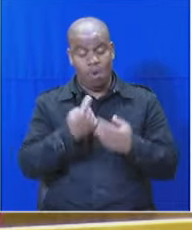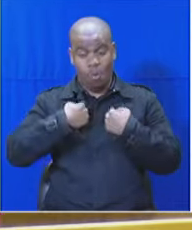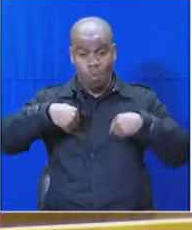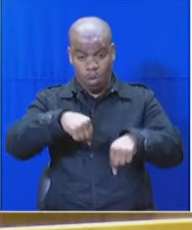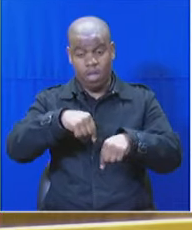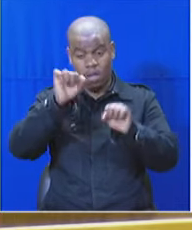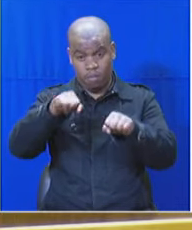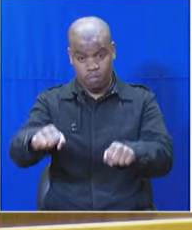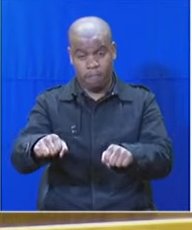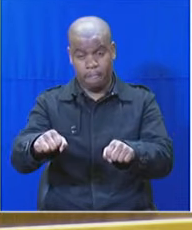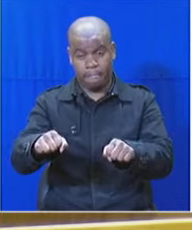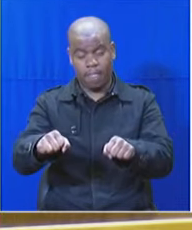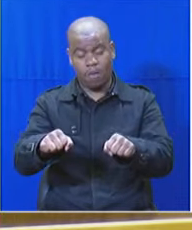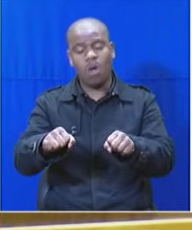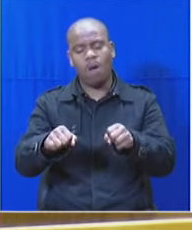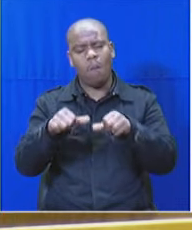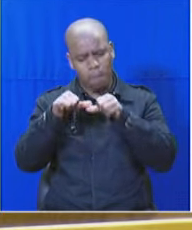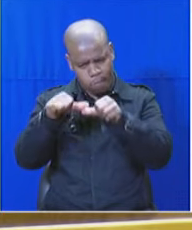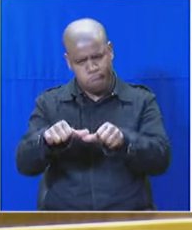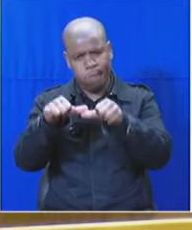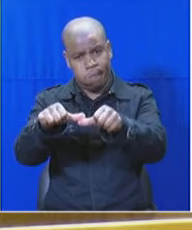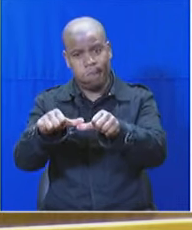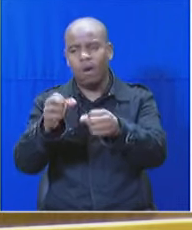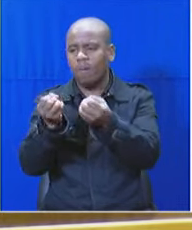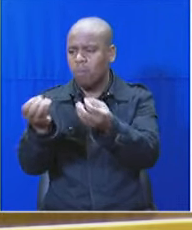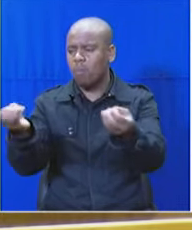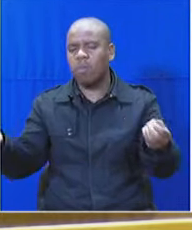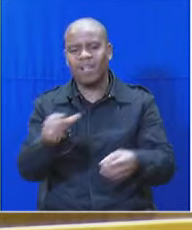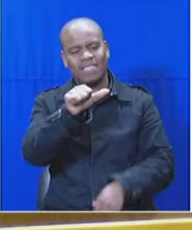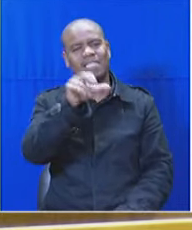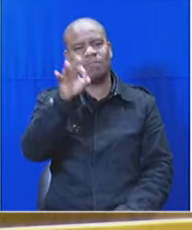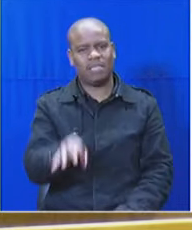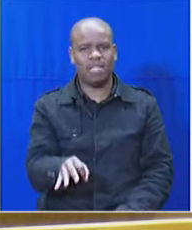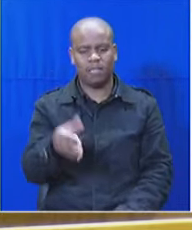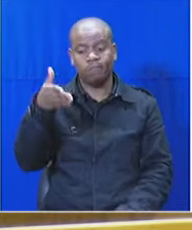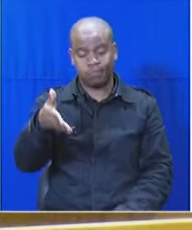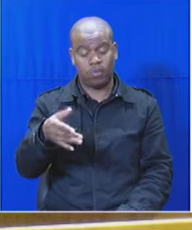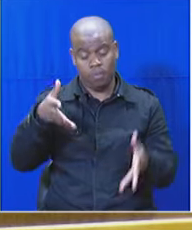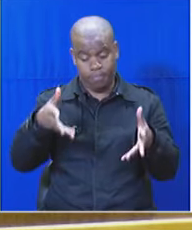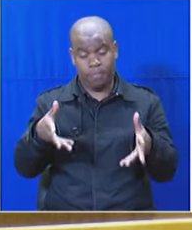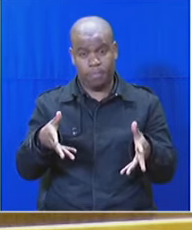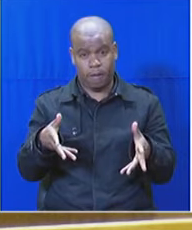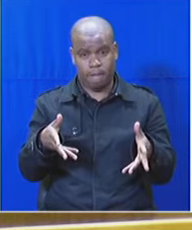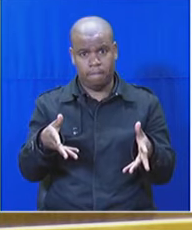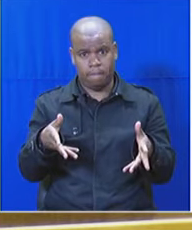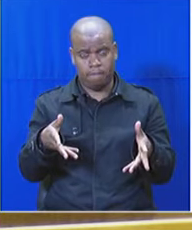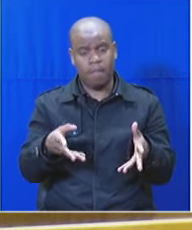offer our 6% in this parliament as the economic freedom fighters to change